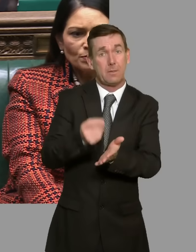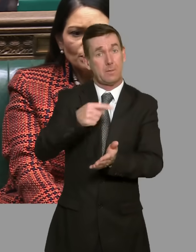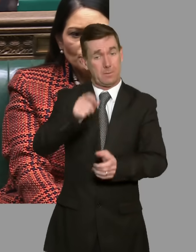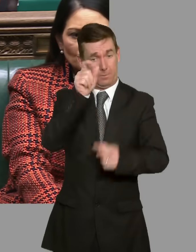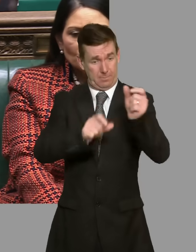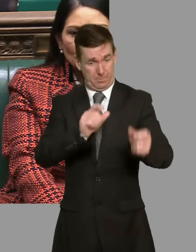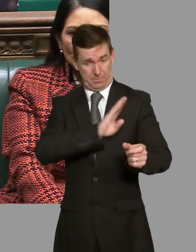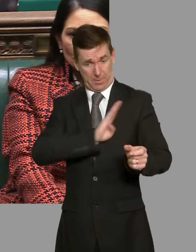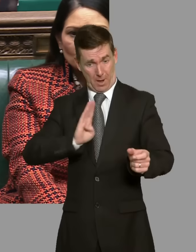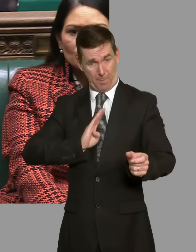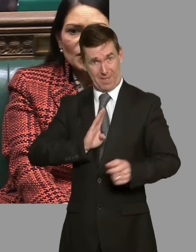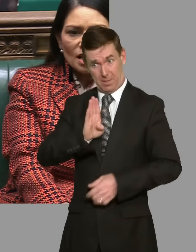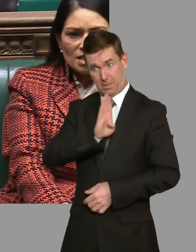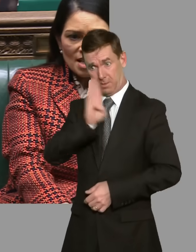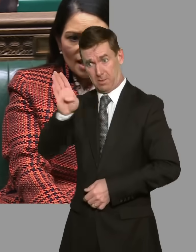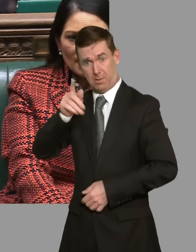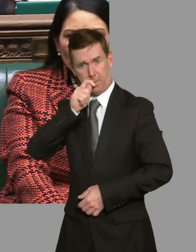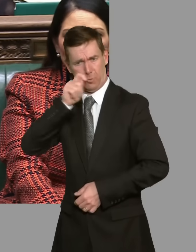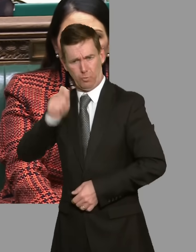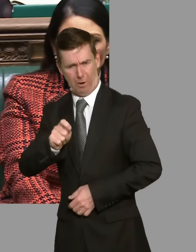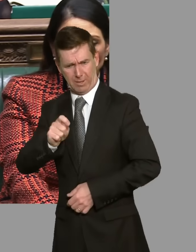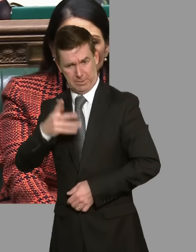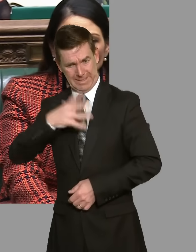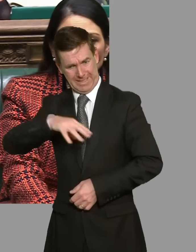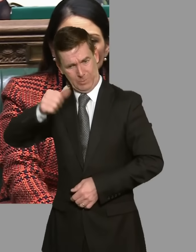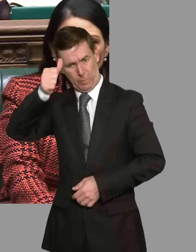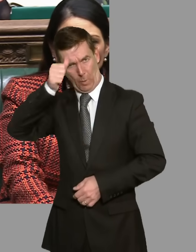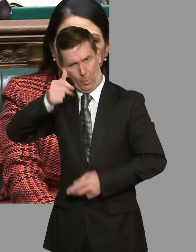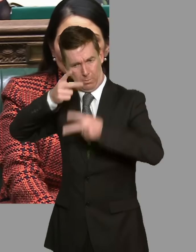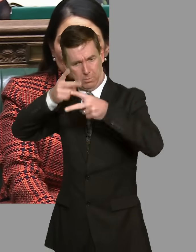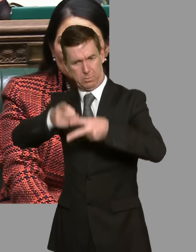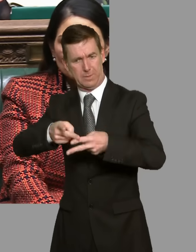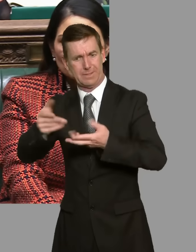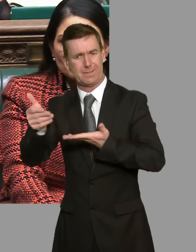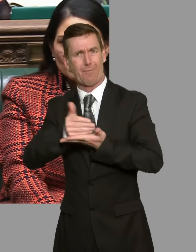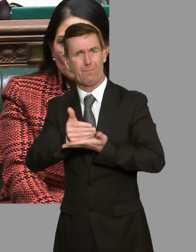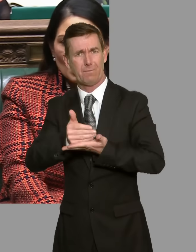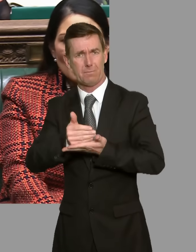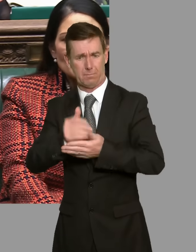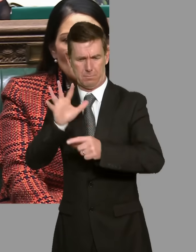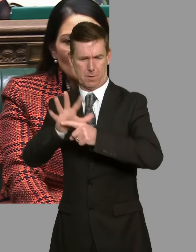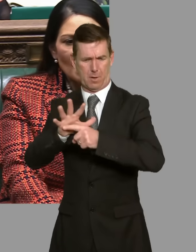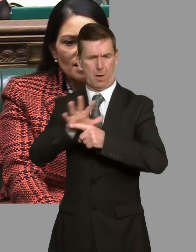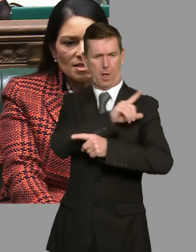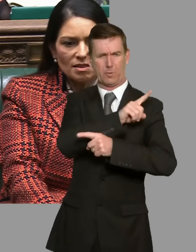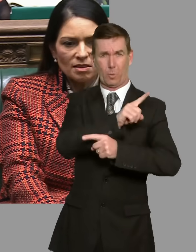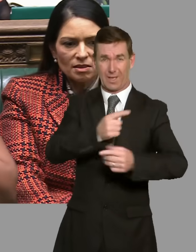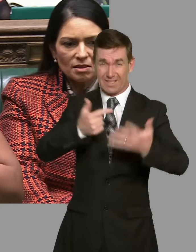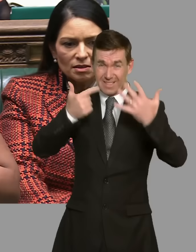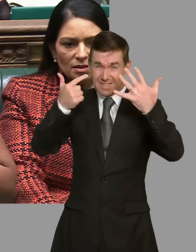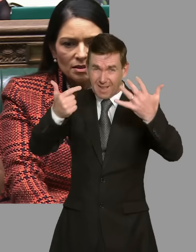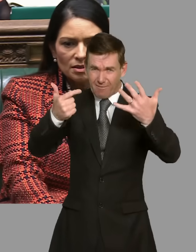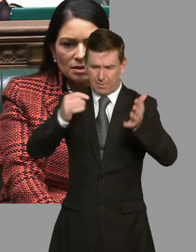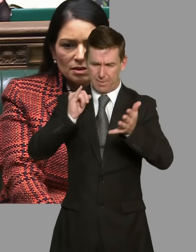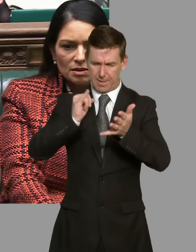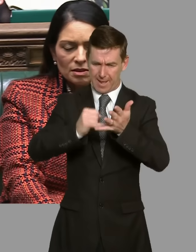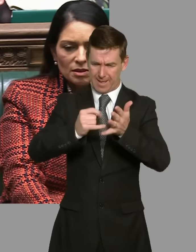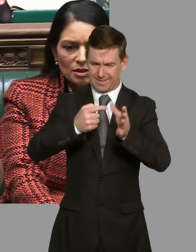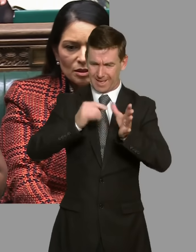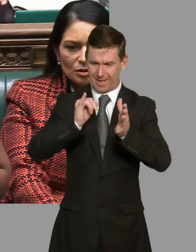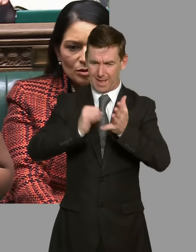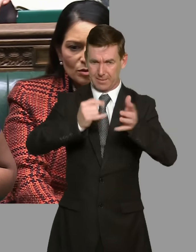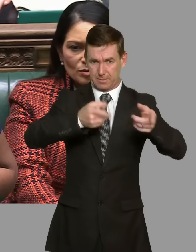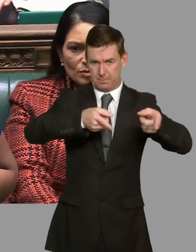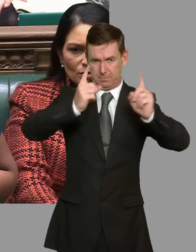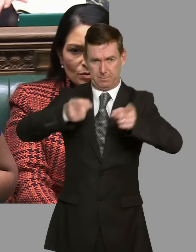week, 7 former SAS commanders warned that